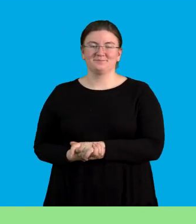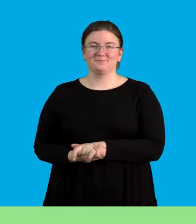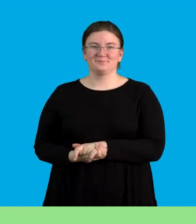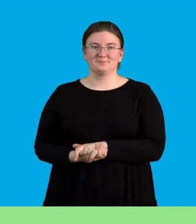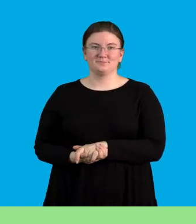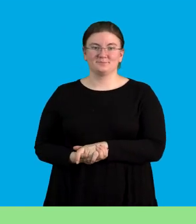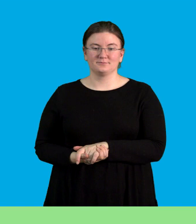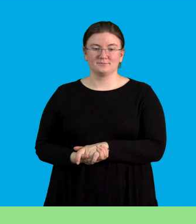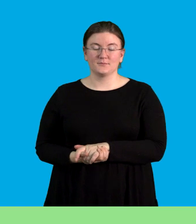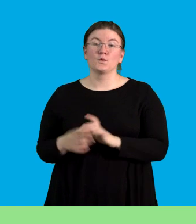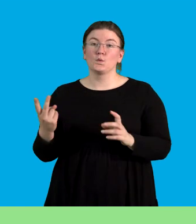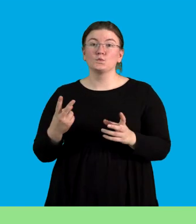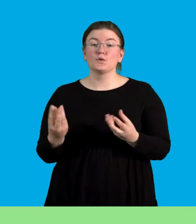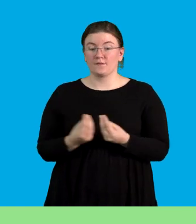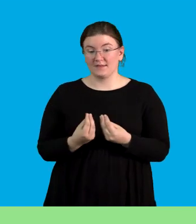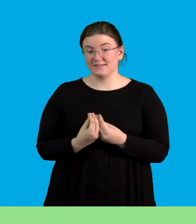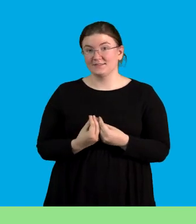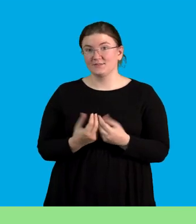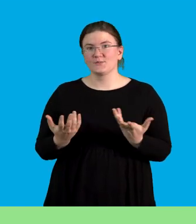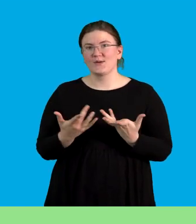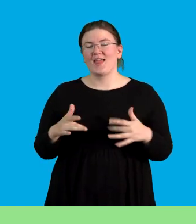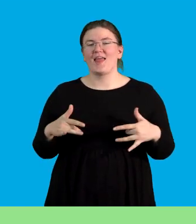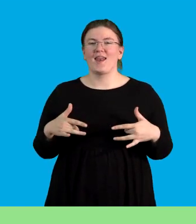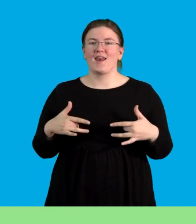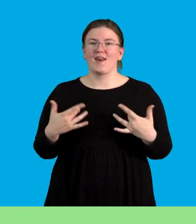and substances in living organisms.